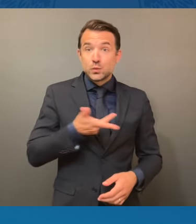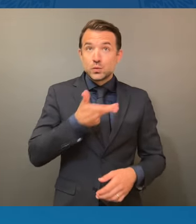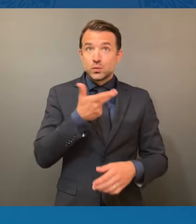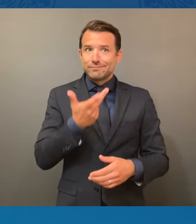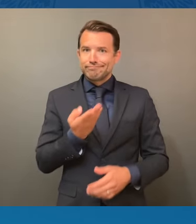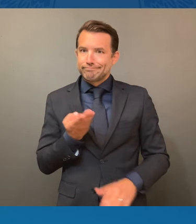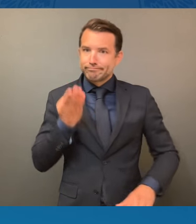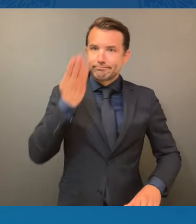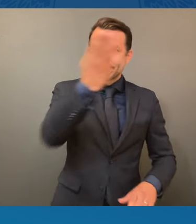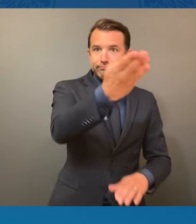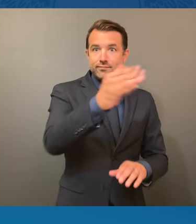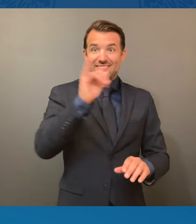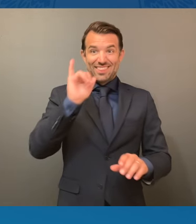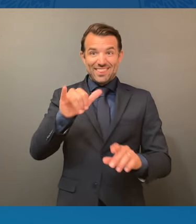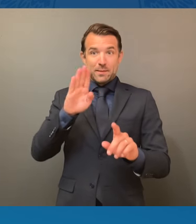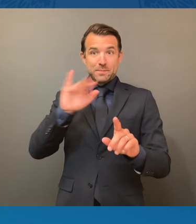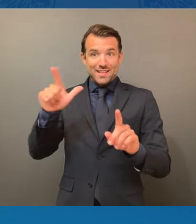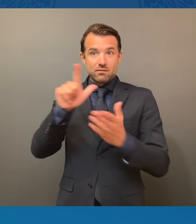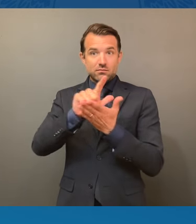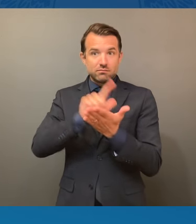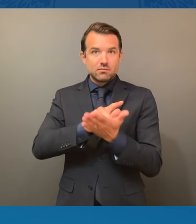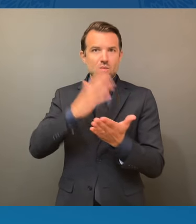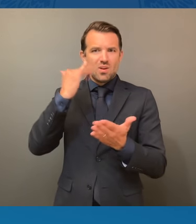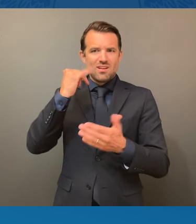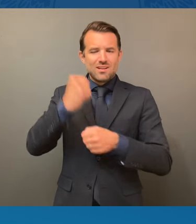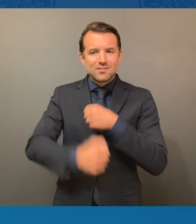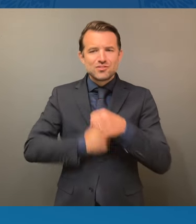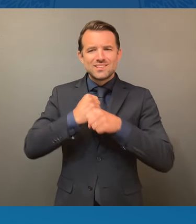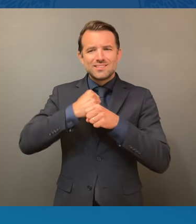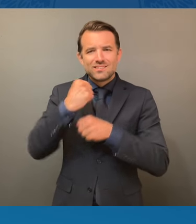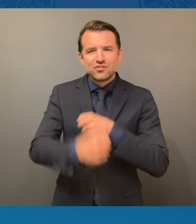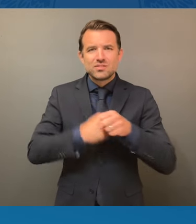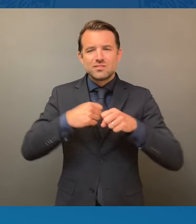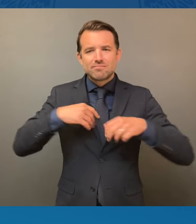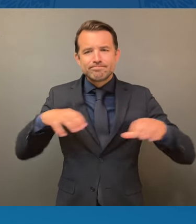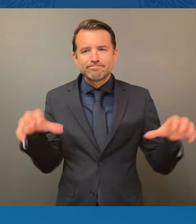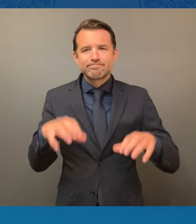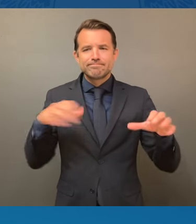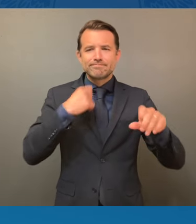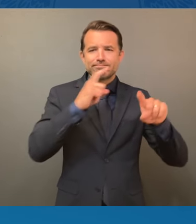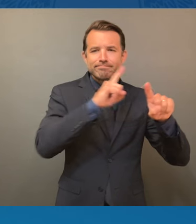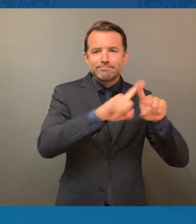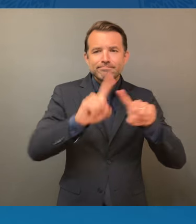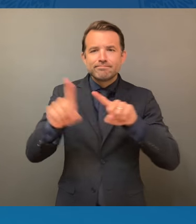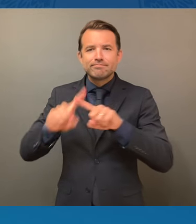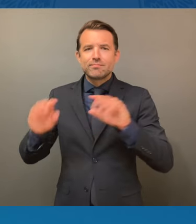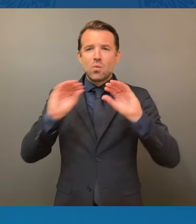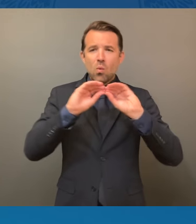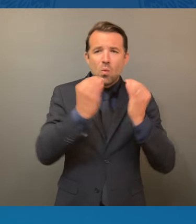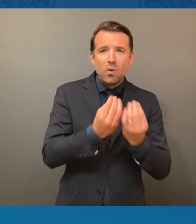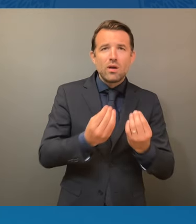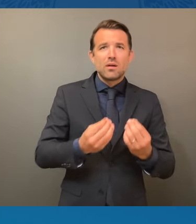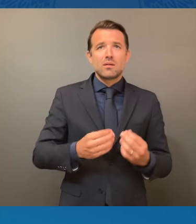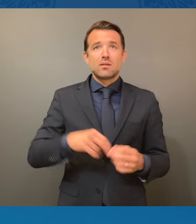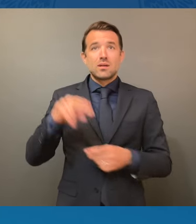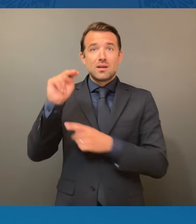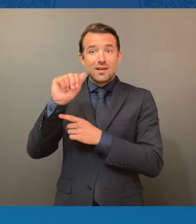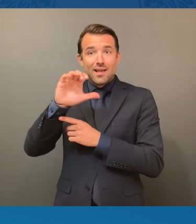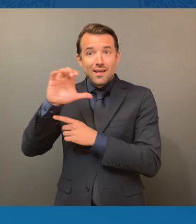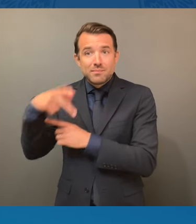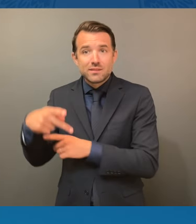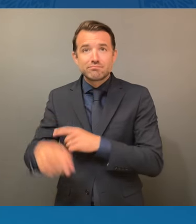years of determined action by civil rights organizations, including the NAACP. Even though it took a